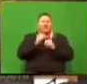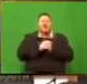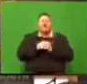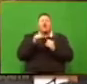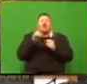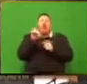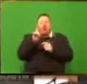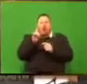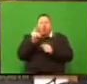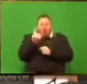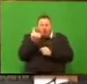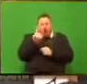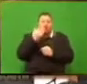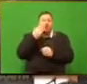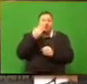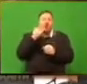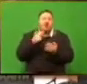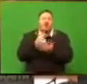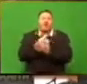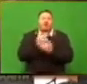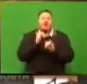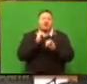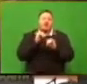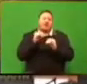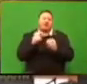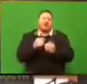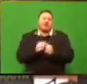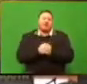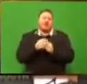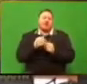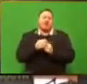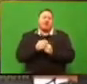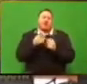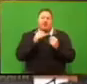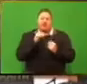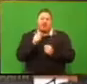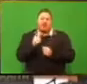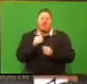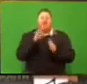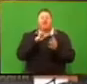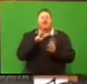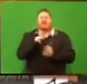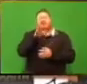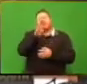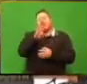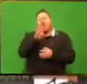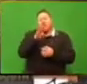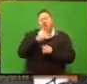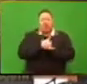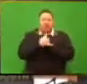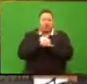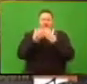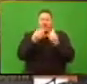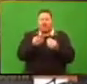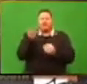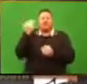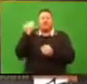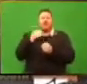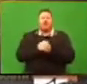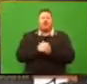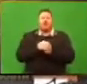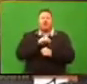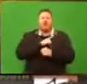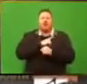crisis. We had it in 1994 in this country. We had it in 1994 in this country because there